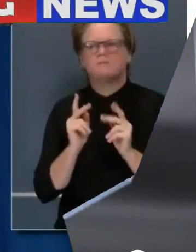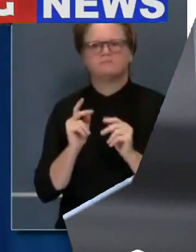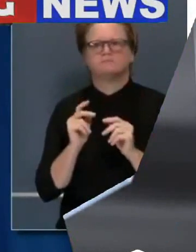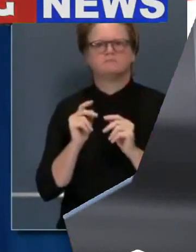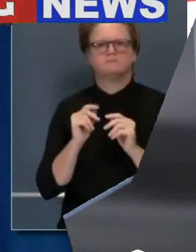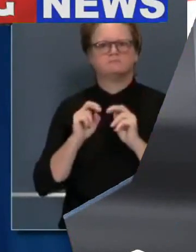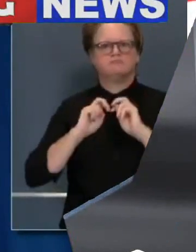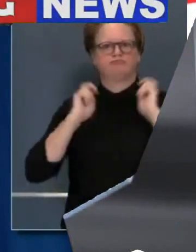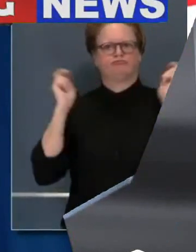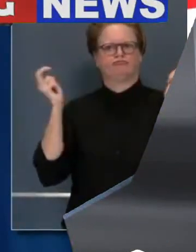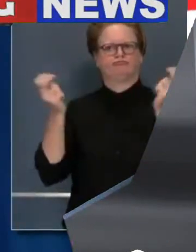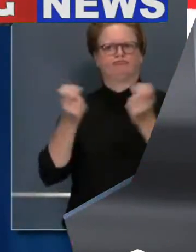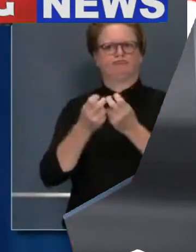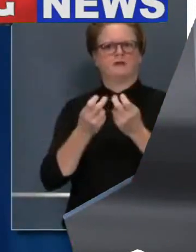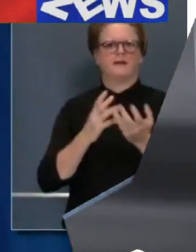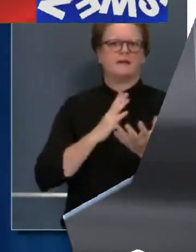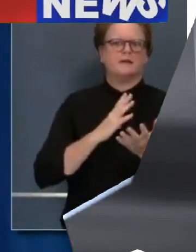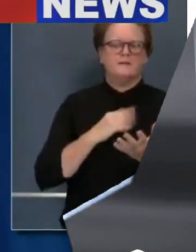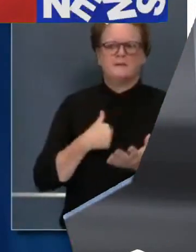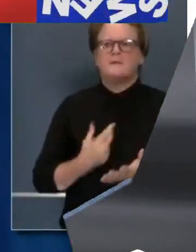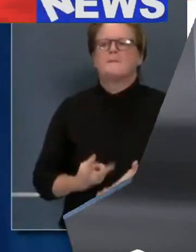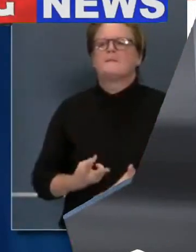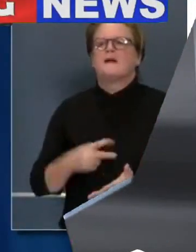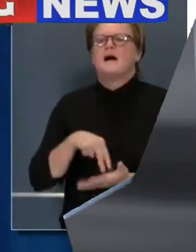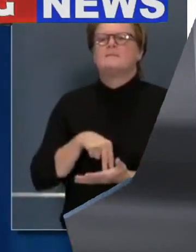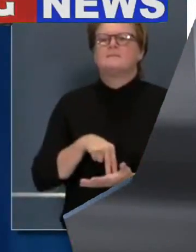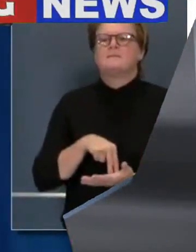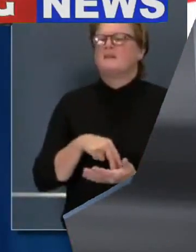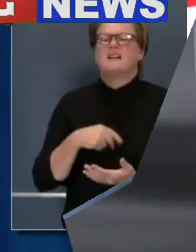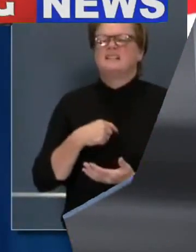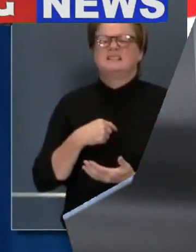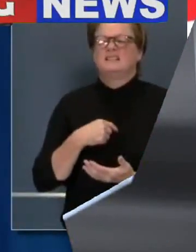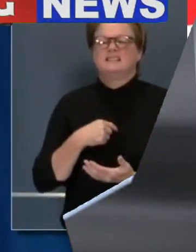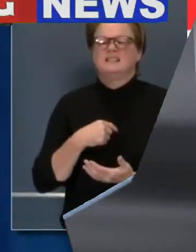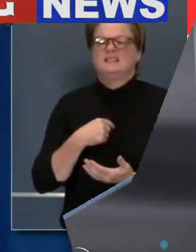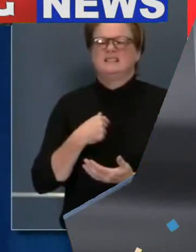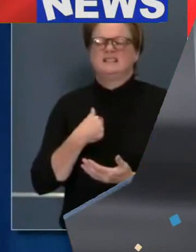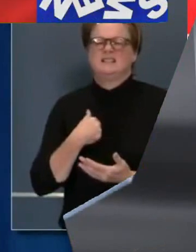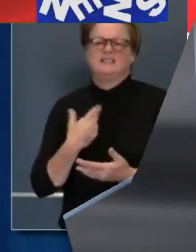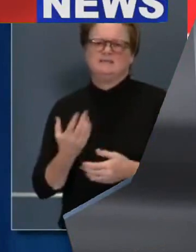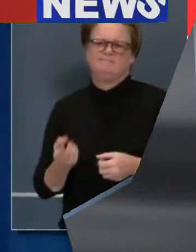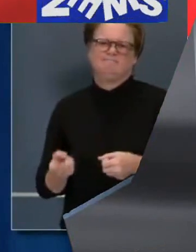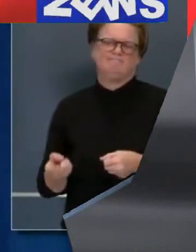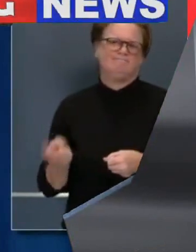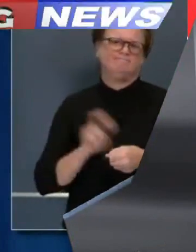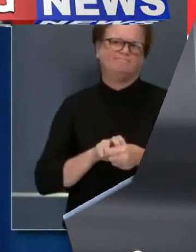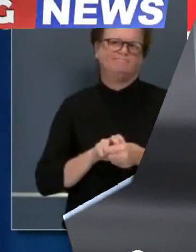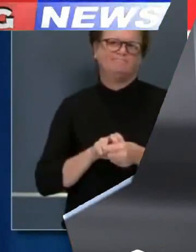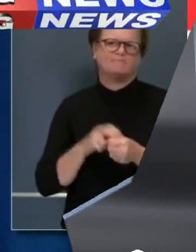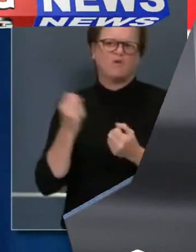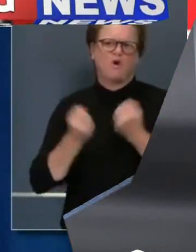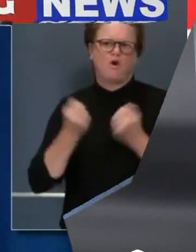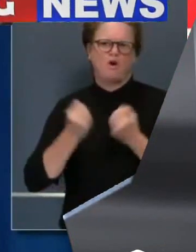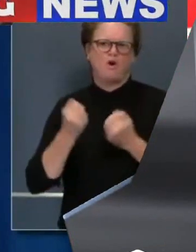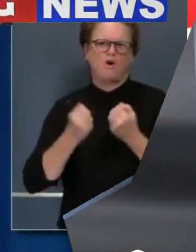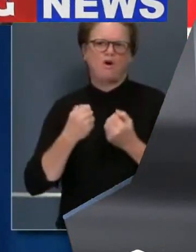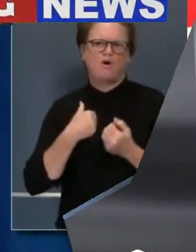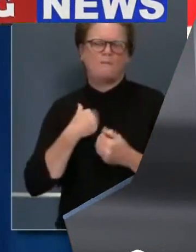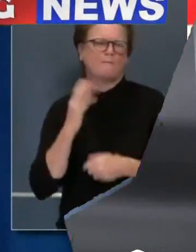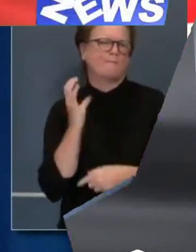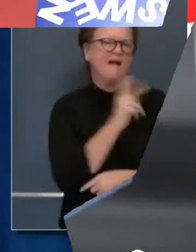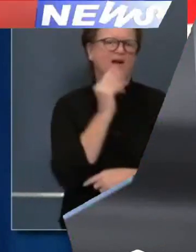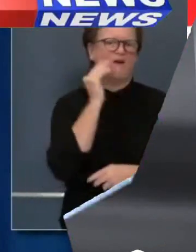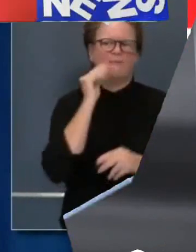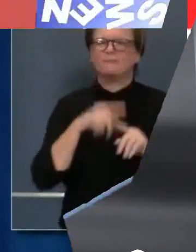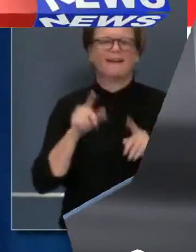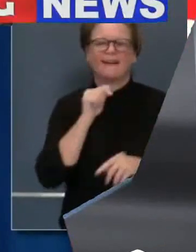stood up and walked back, got in my car, and drove back to my house. Instead, I chose to sit there